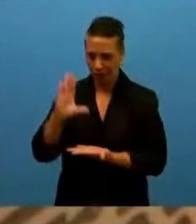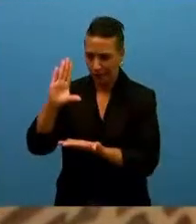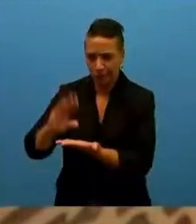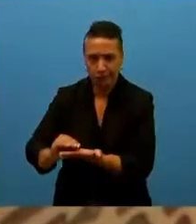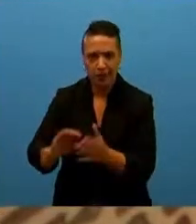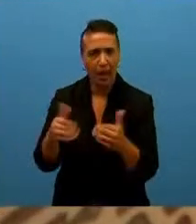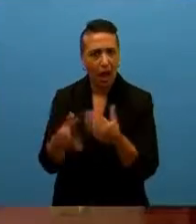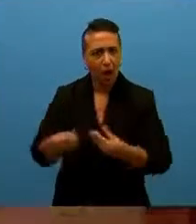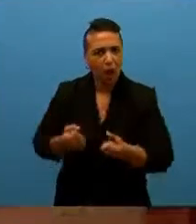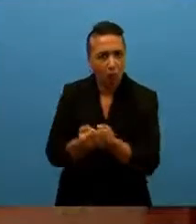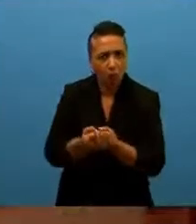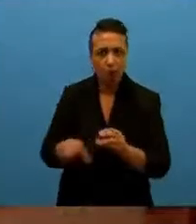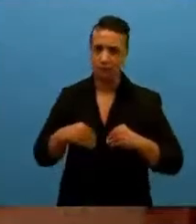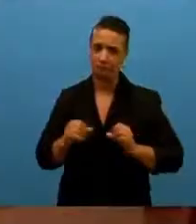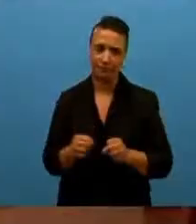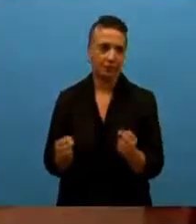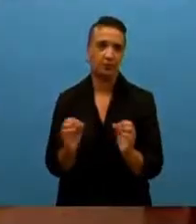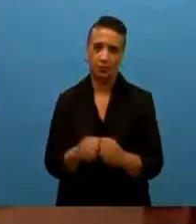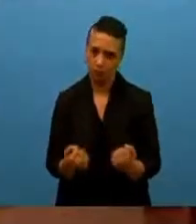Thank you.